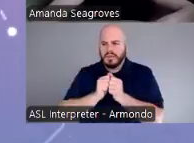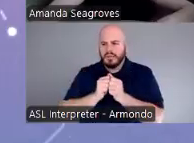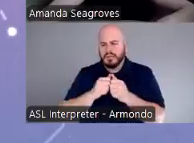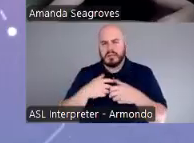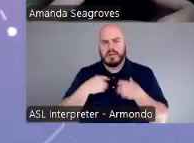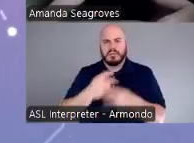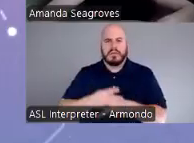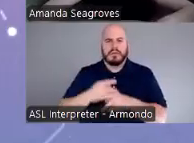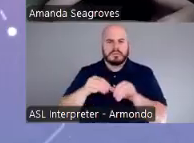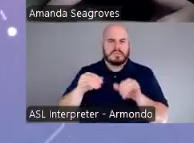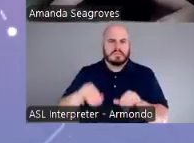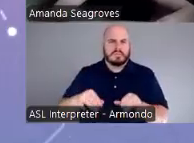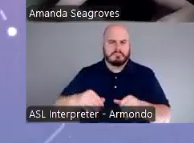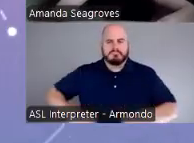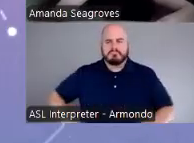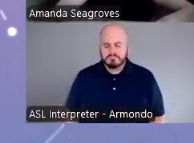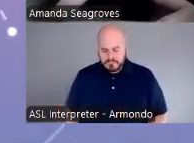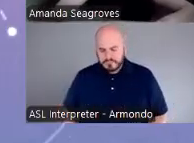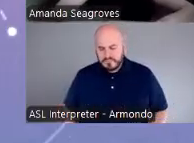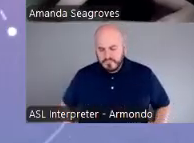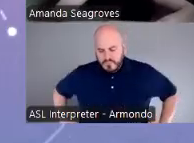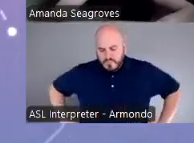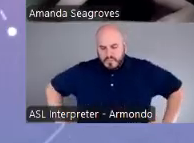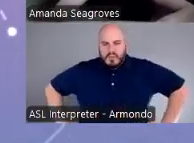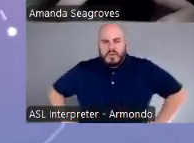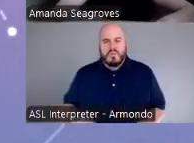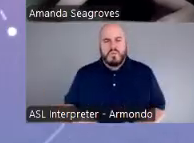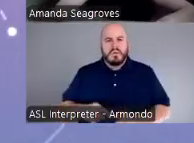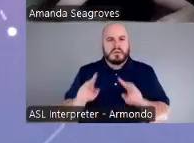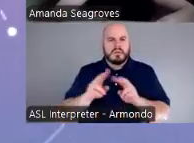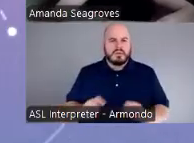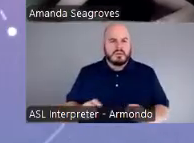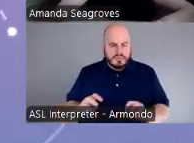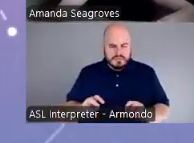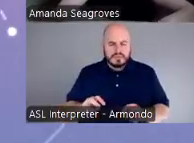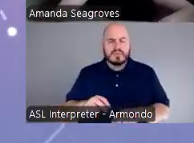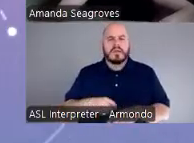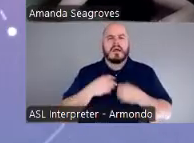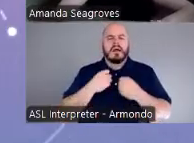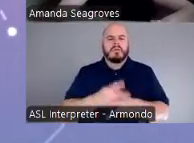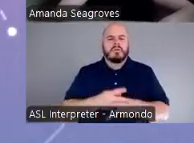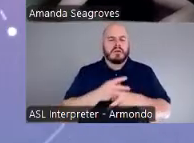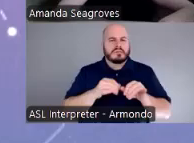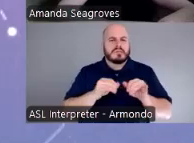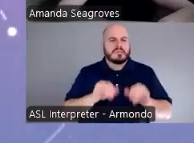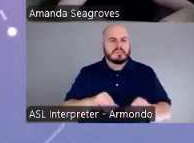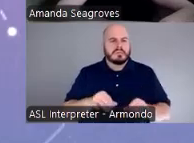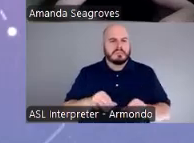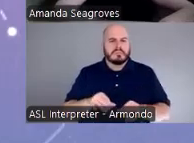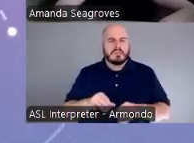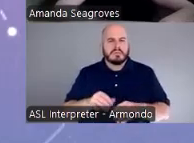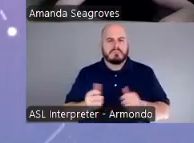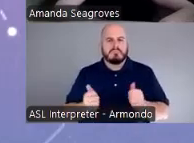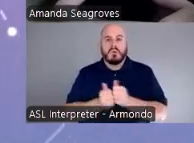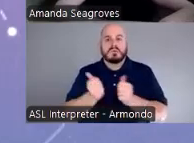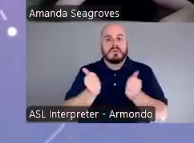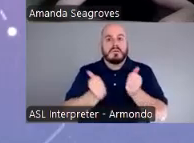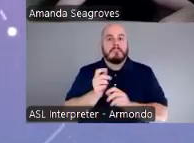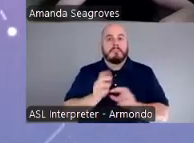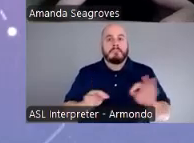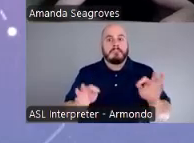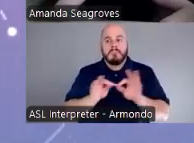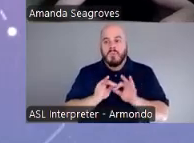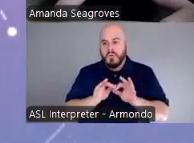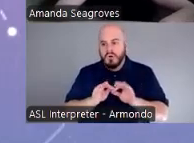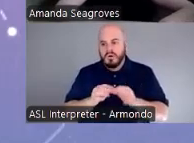But when we look at what the healthcare system that's driven by productivity metrics, you cannot drive a system that does not